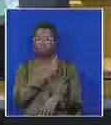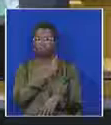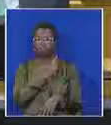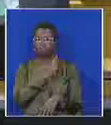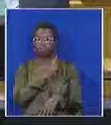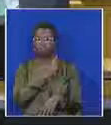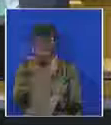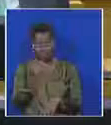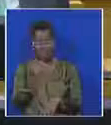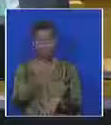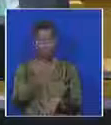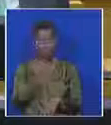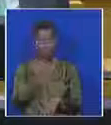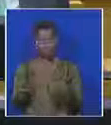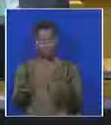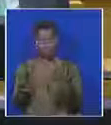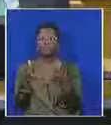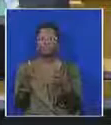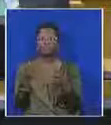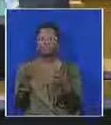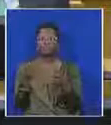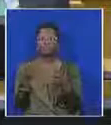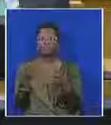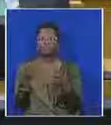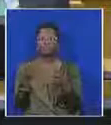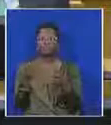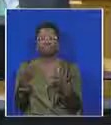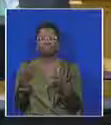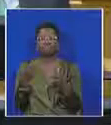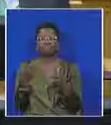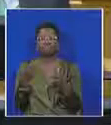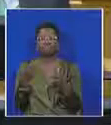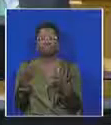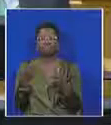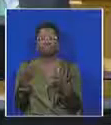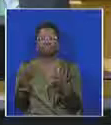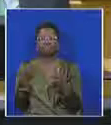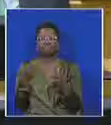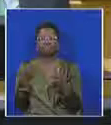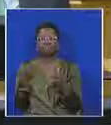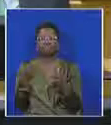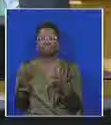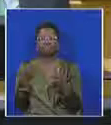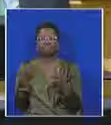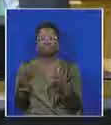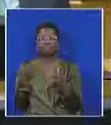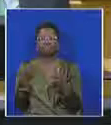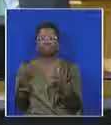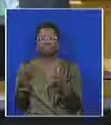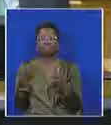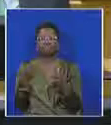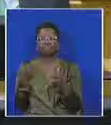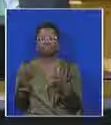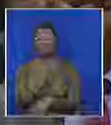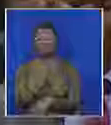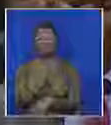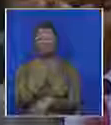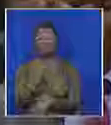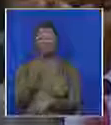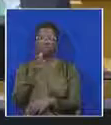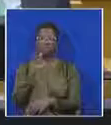quite frankly, I thought that he wanted me to answer a question. And I would ask him some